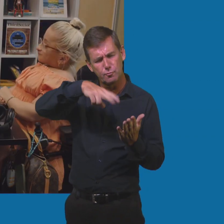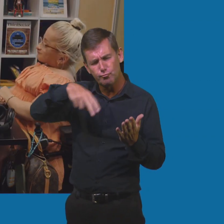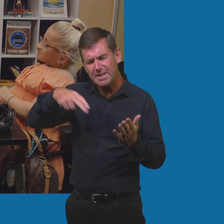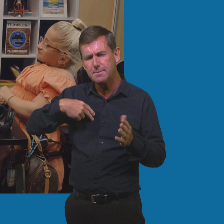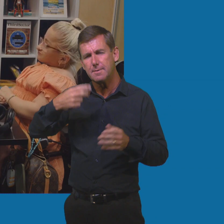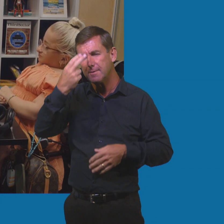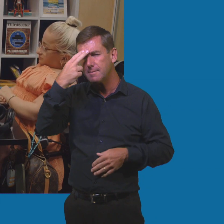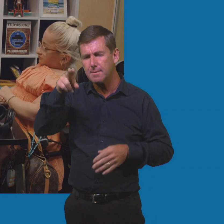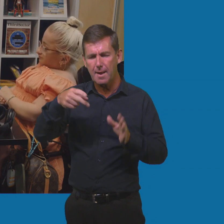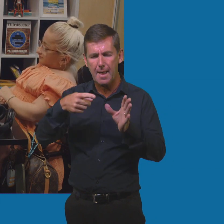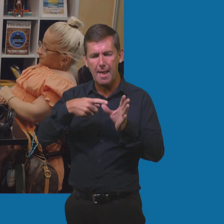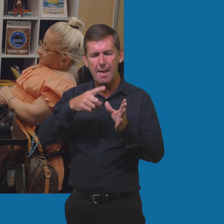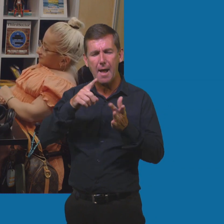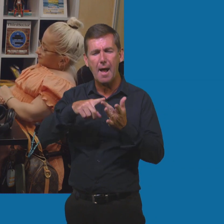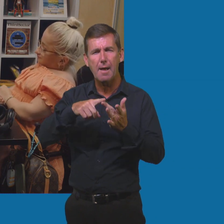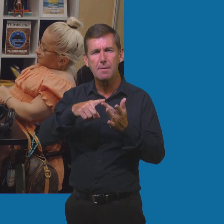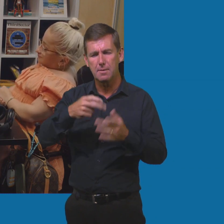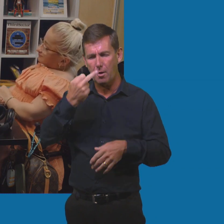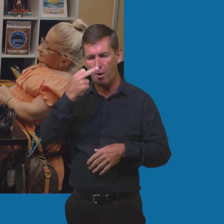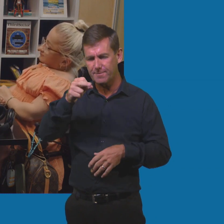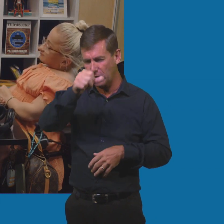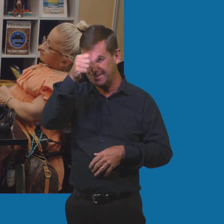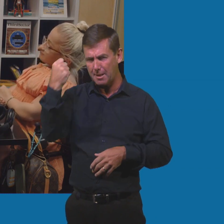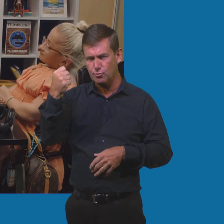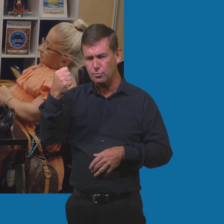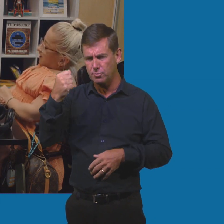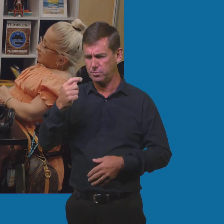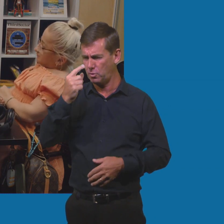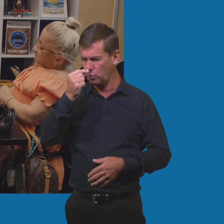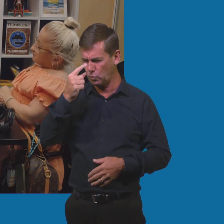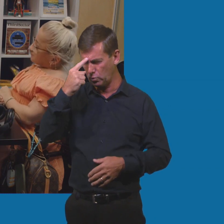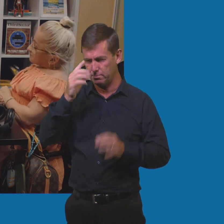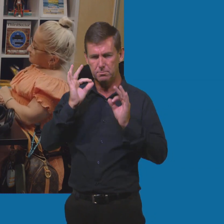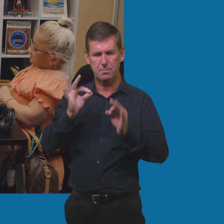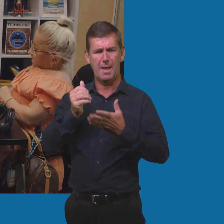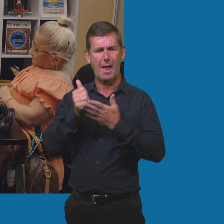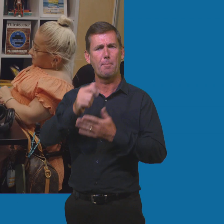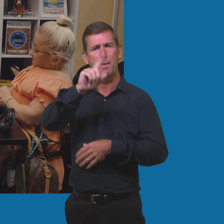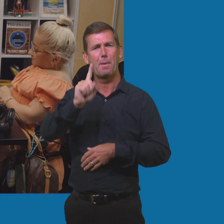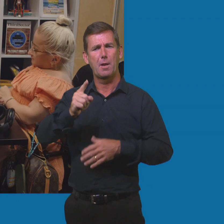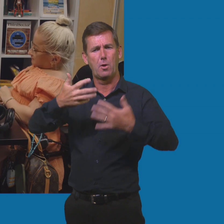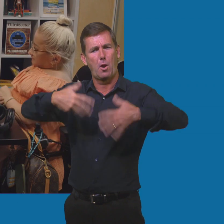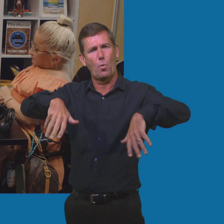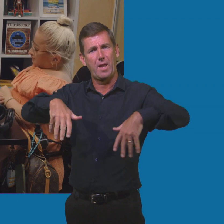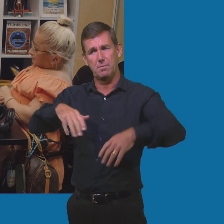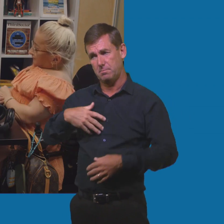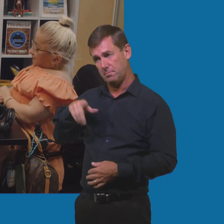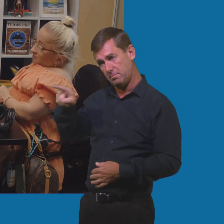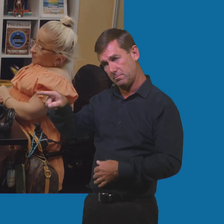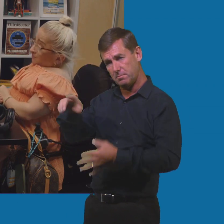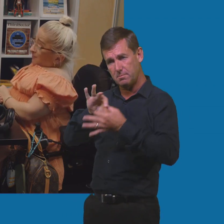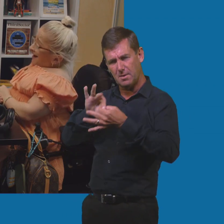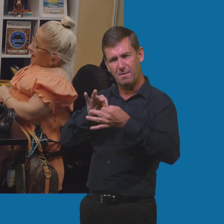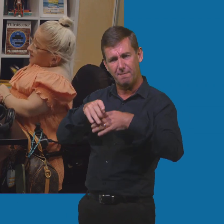and how it could possibly solve the epidemic of loneliness. Wow. So would you befriend an AI,